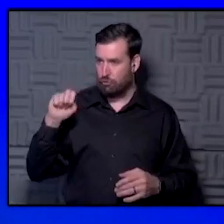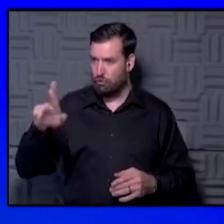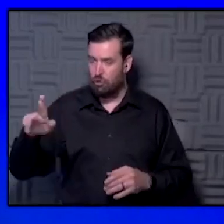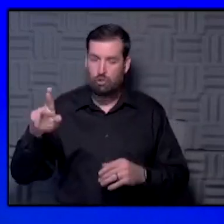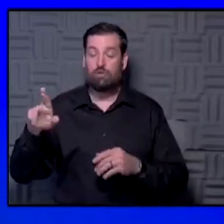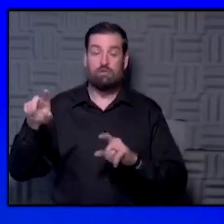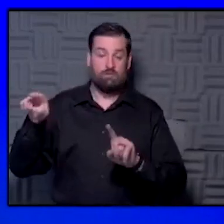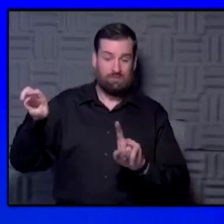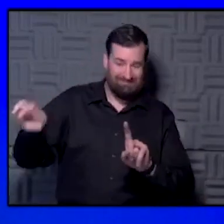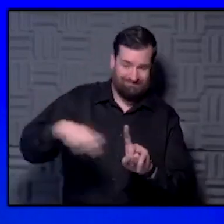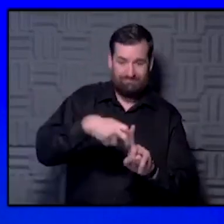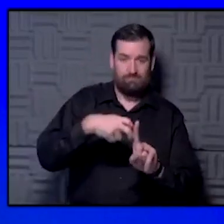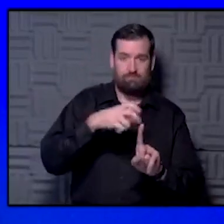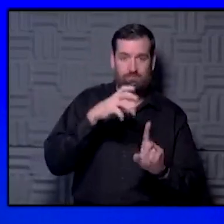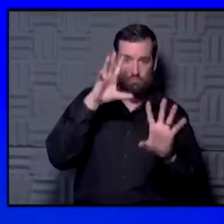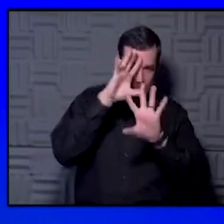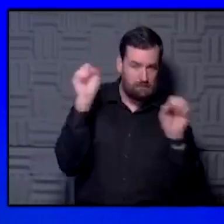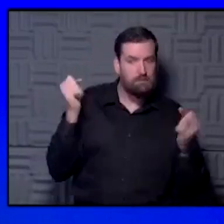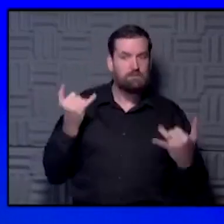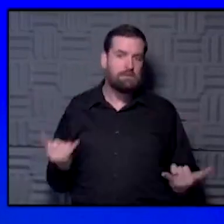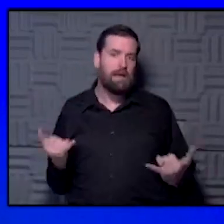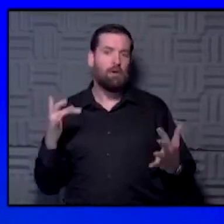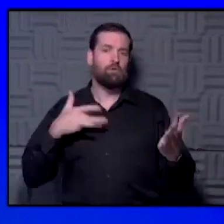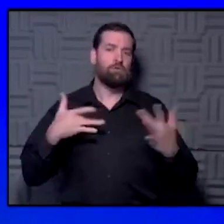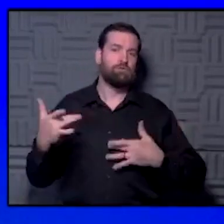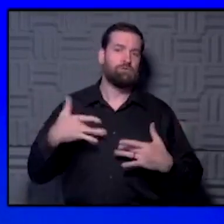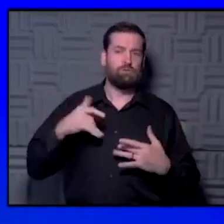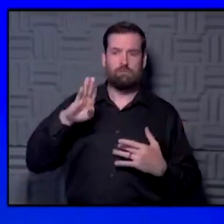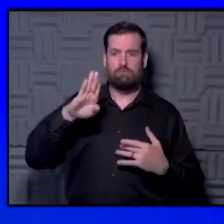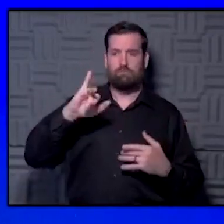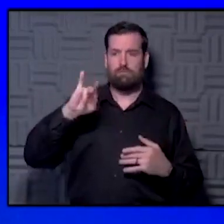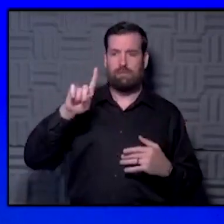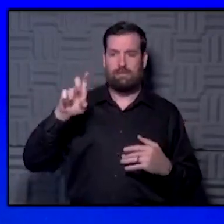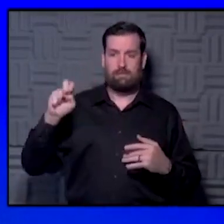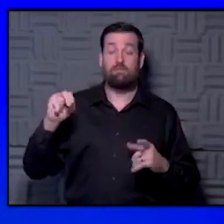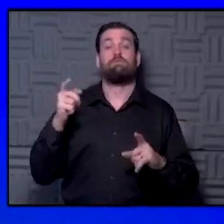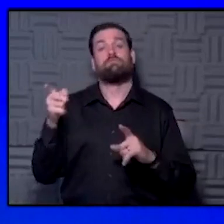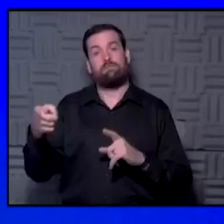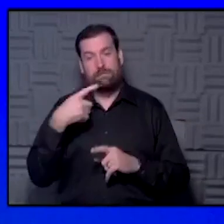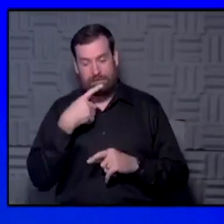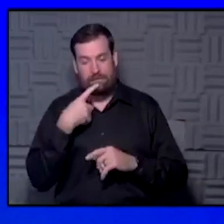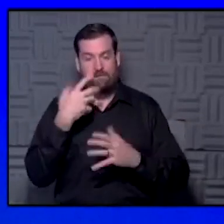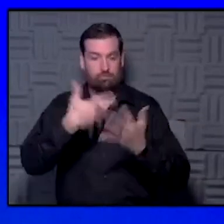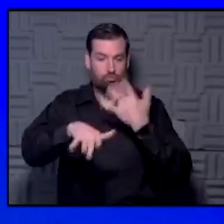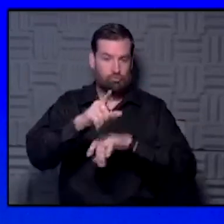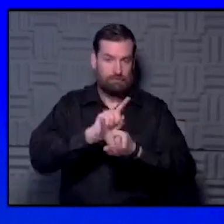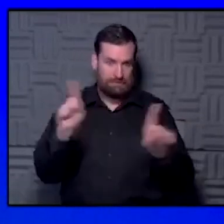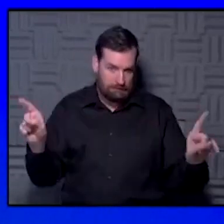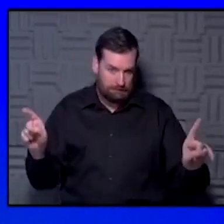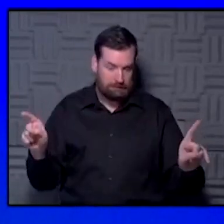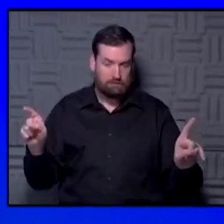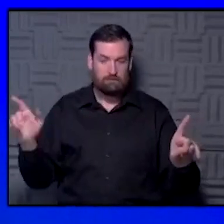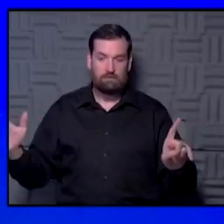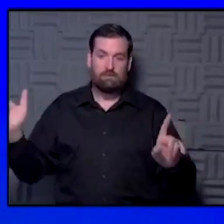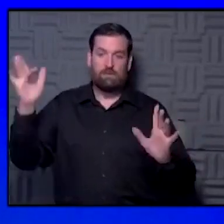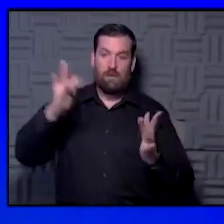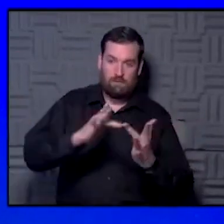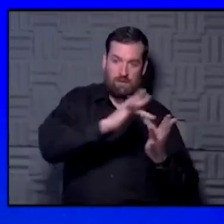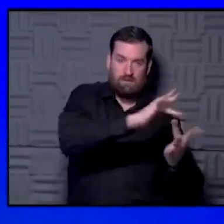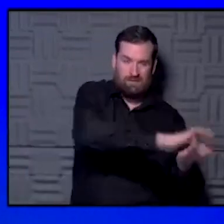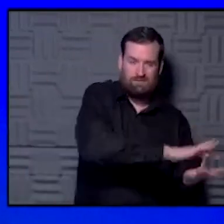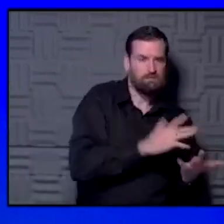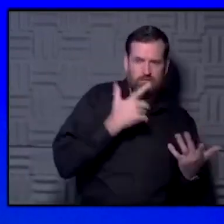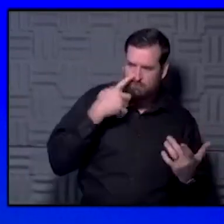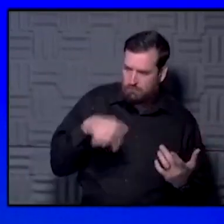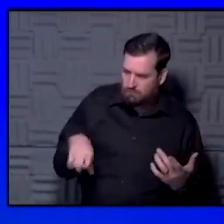to the president, now we're worried about Biden, who is, he says, socially distanced and a contact of a contact of a contact. Yeah.